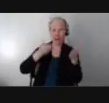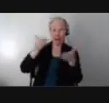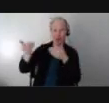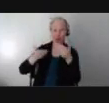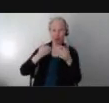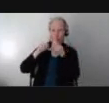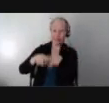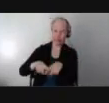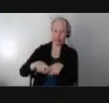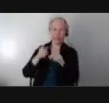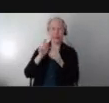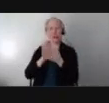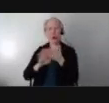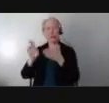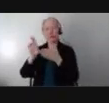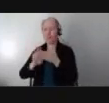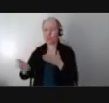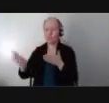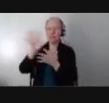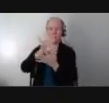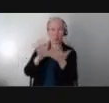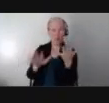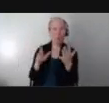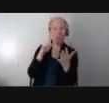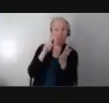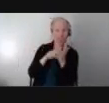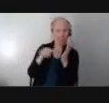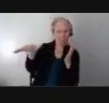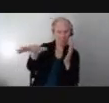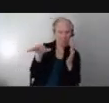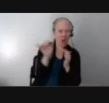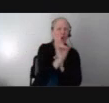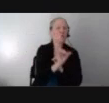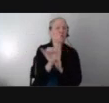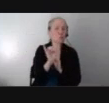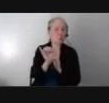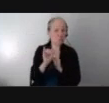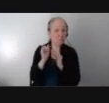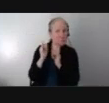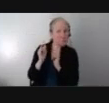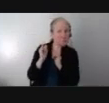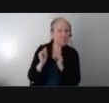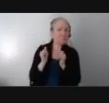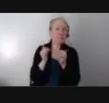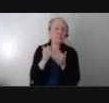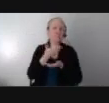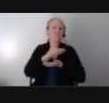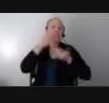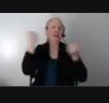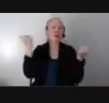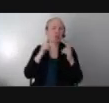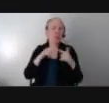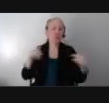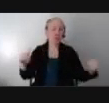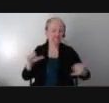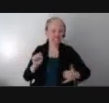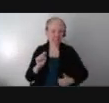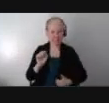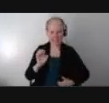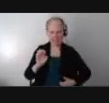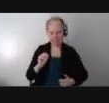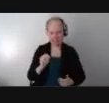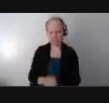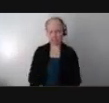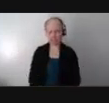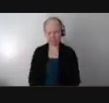the universities, also the increase within diversity in the STEM fields, and